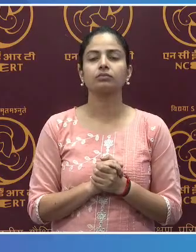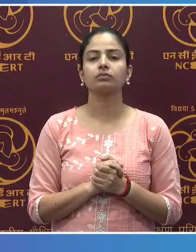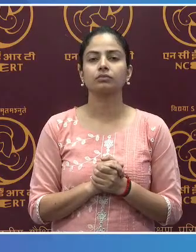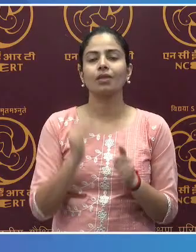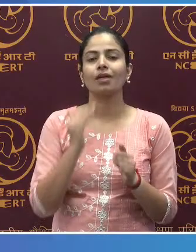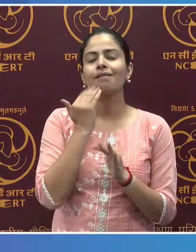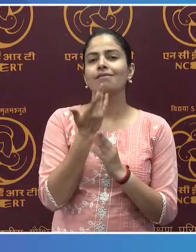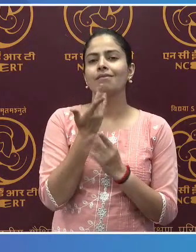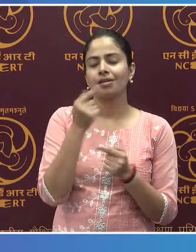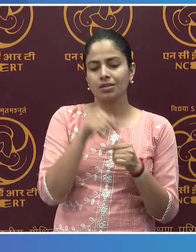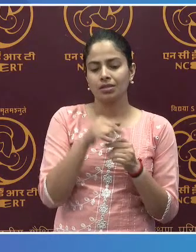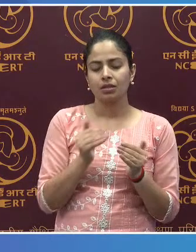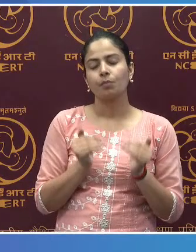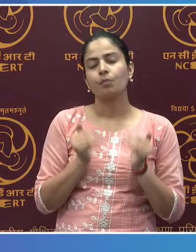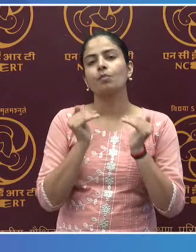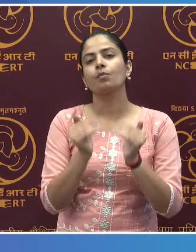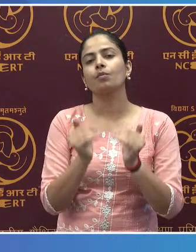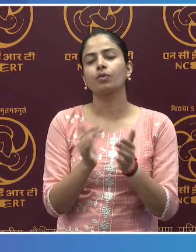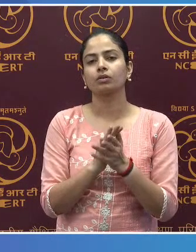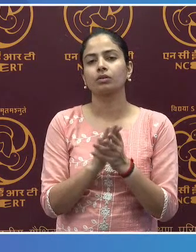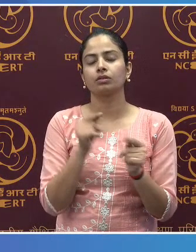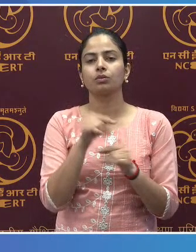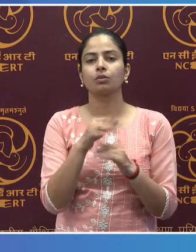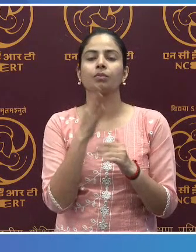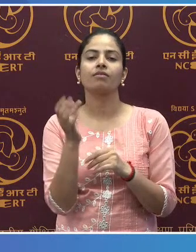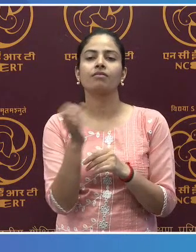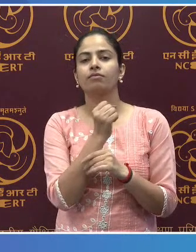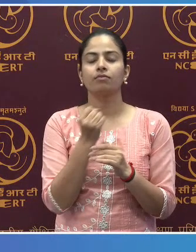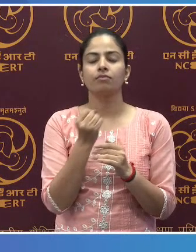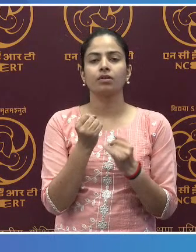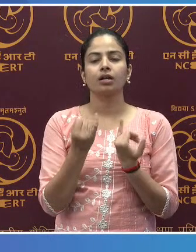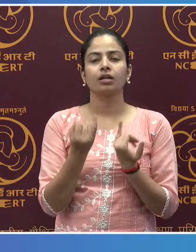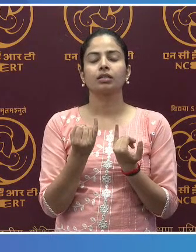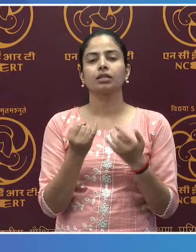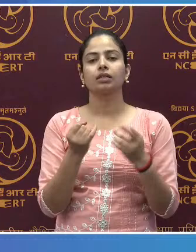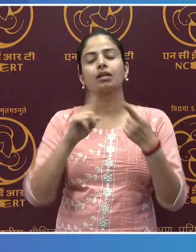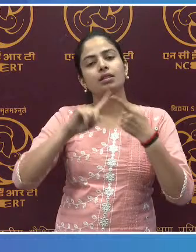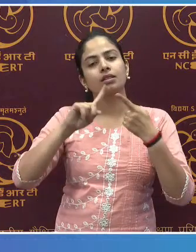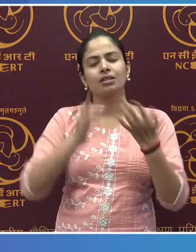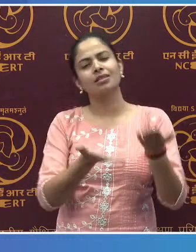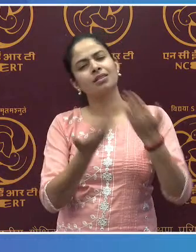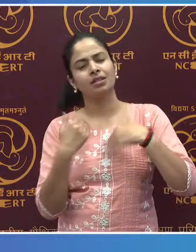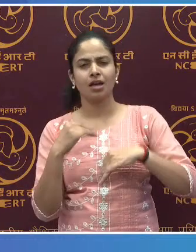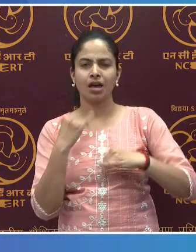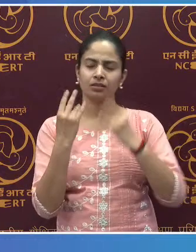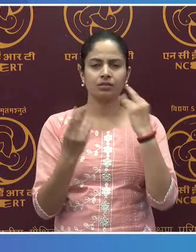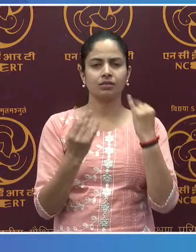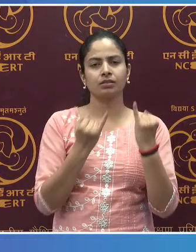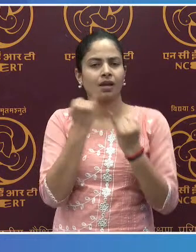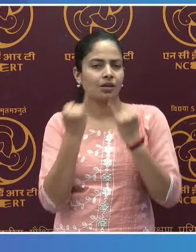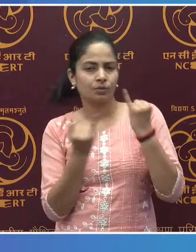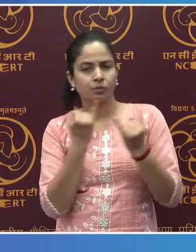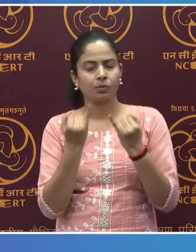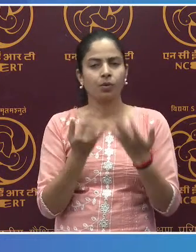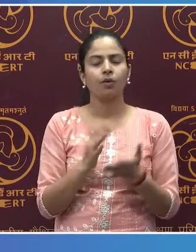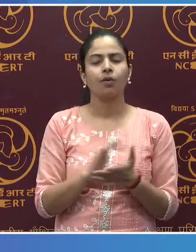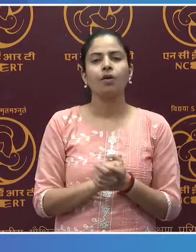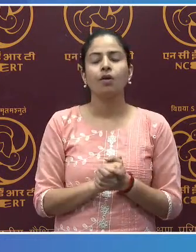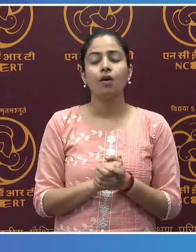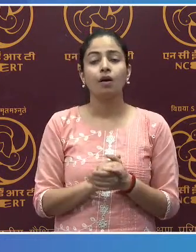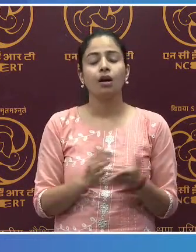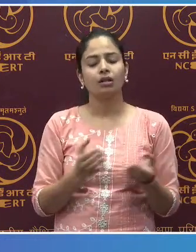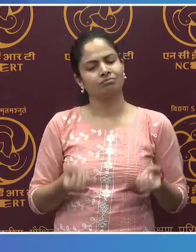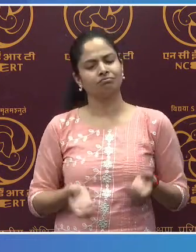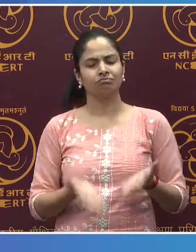when the text progresses of the book, you will find let's explore, you will find think about it, you will find let's